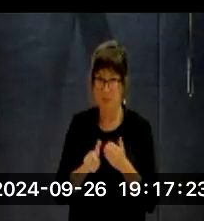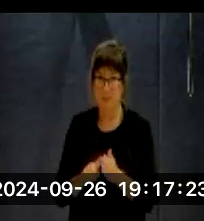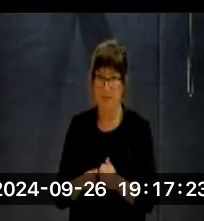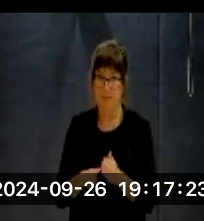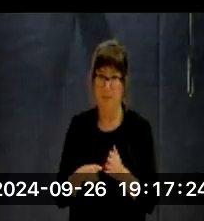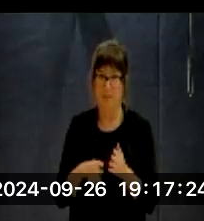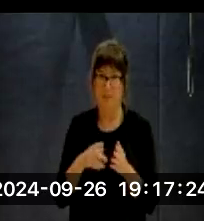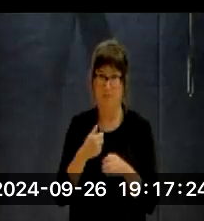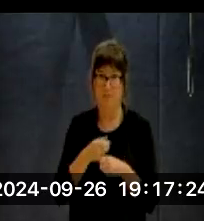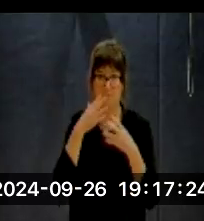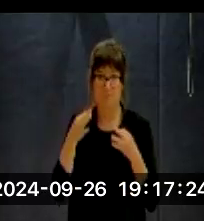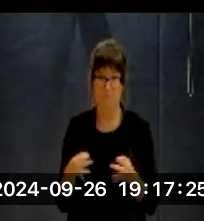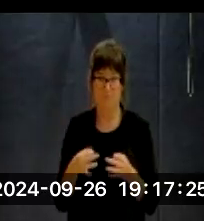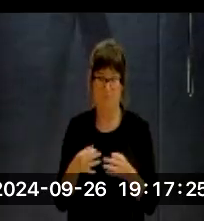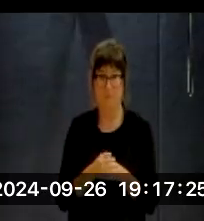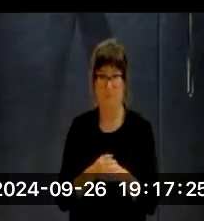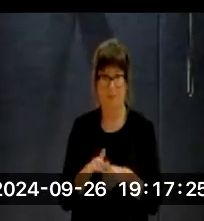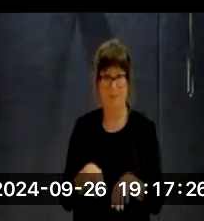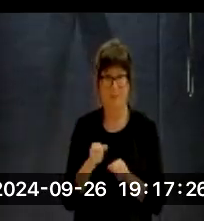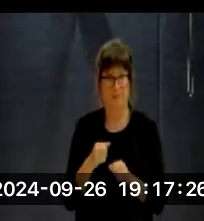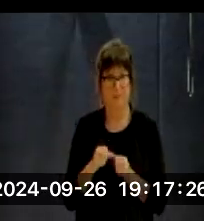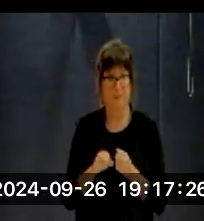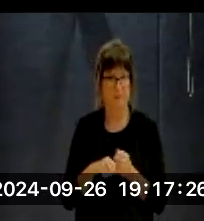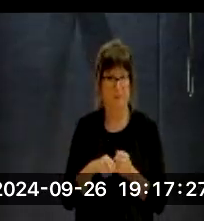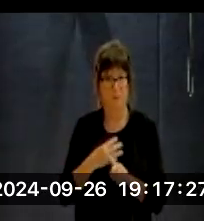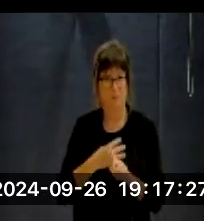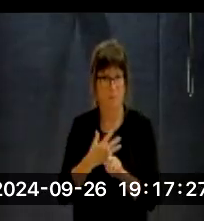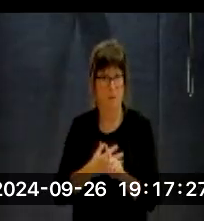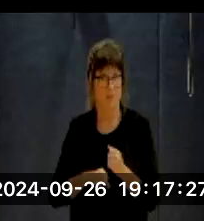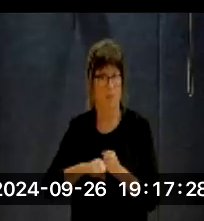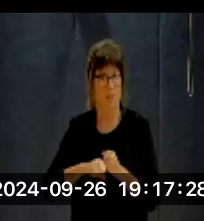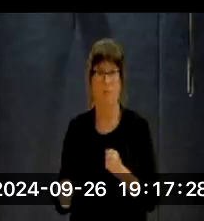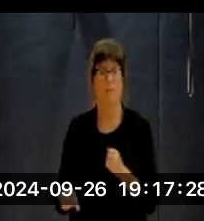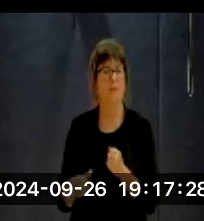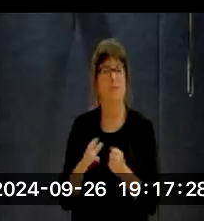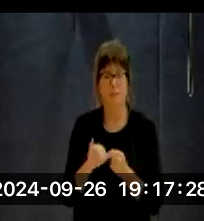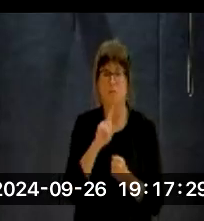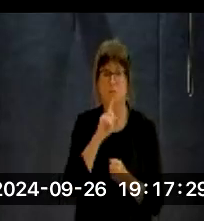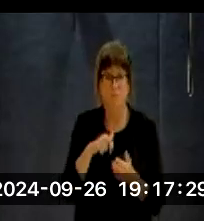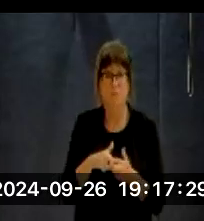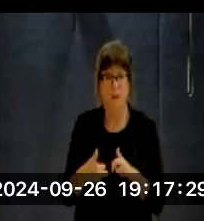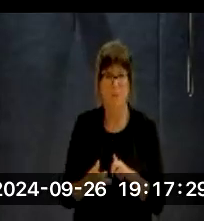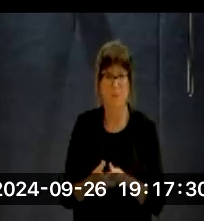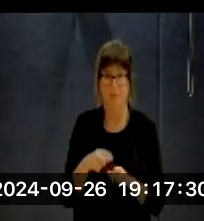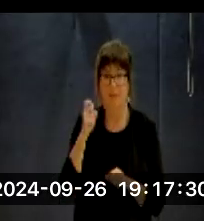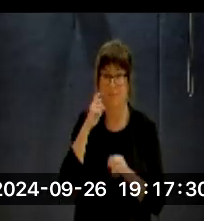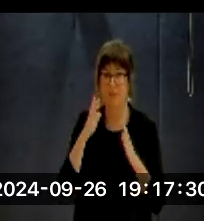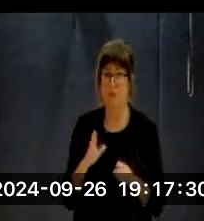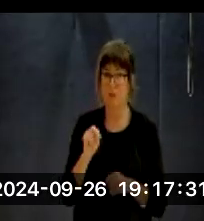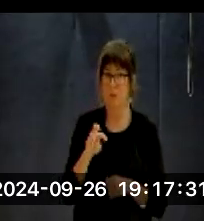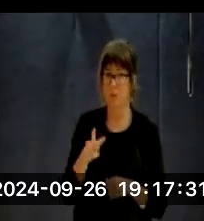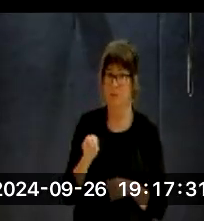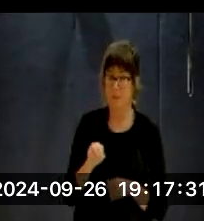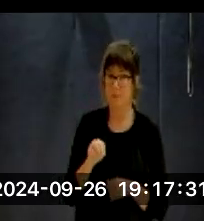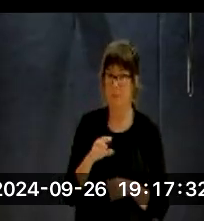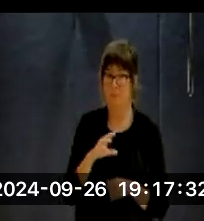conclusion. And they're taking 4 and 5 months now. This is a real problem that Governor Newsom and the